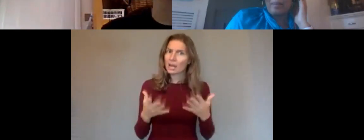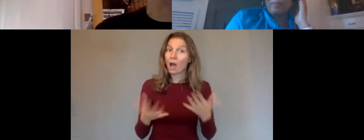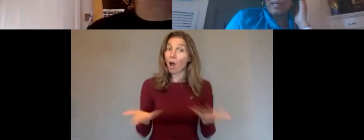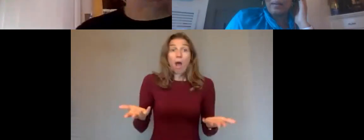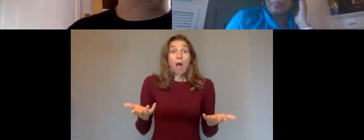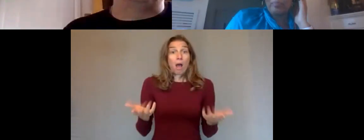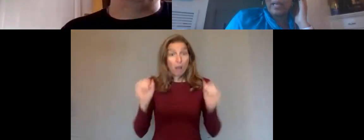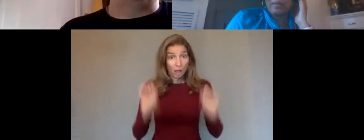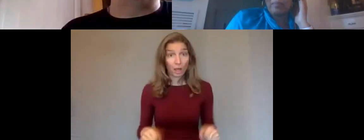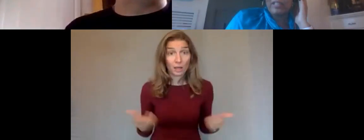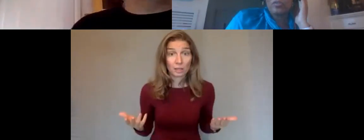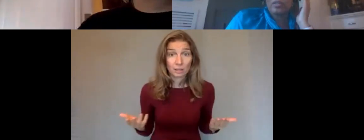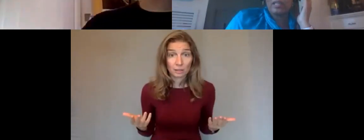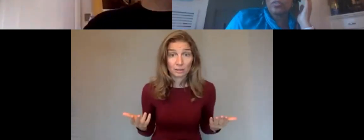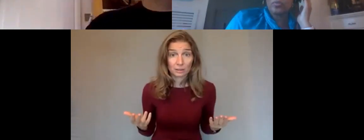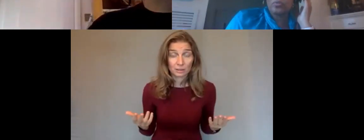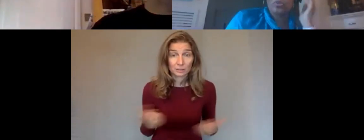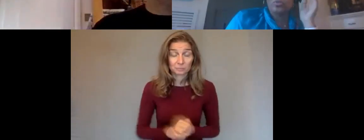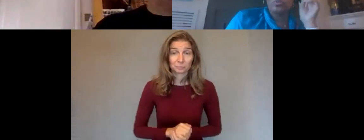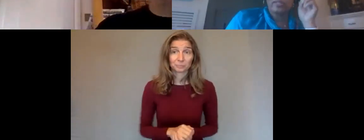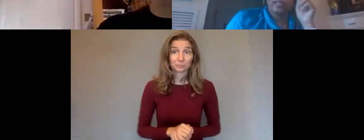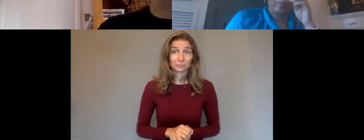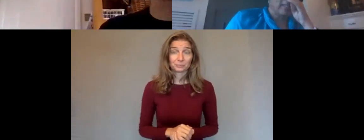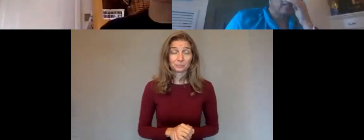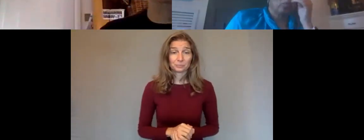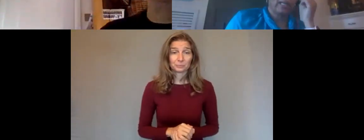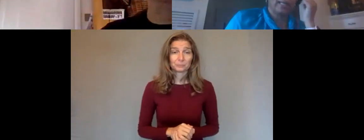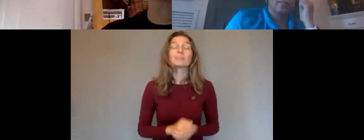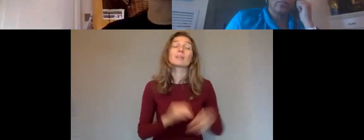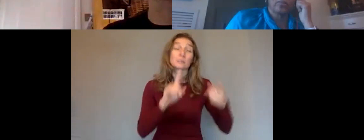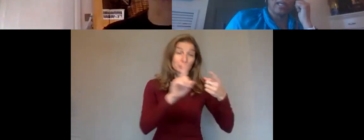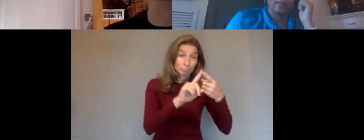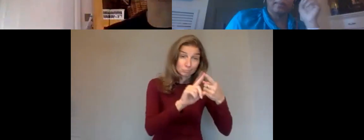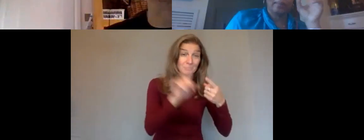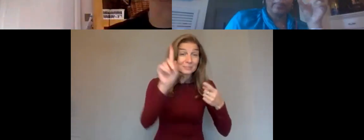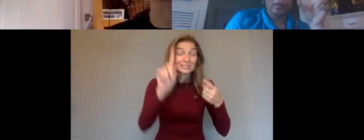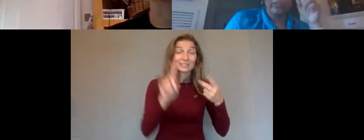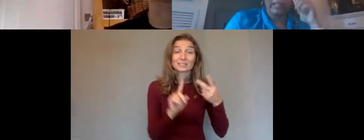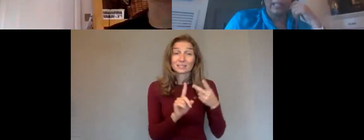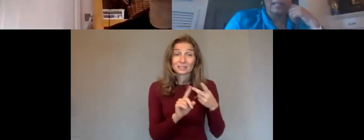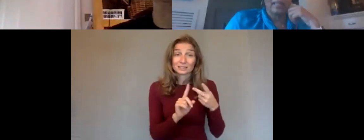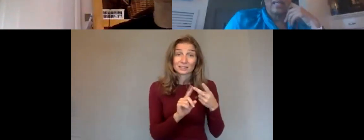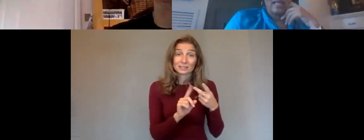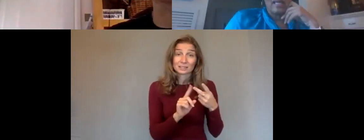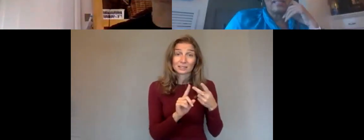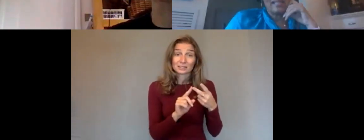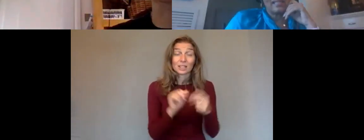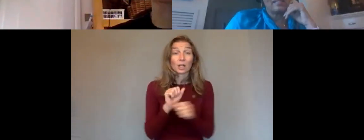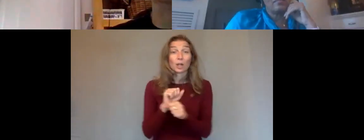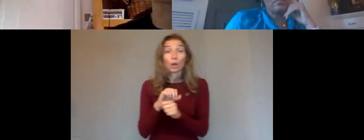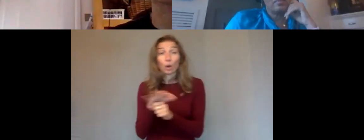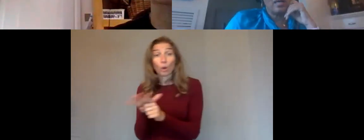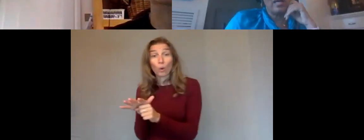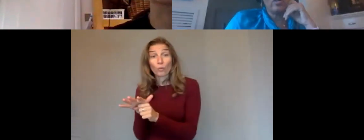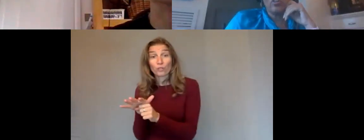Yeah. But I do think, to your second point, what it has also done, COVID that is that